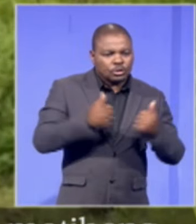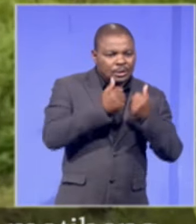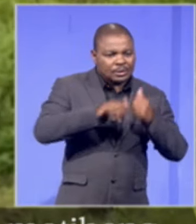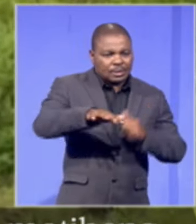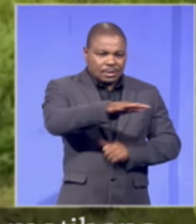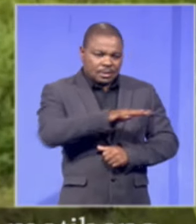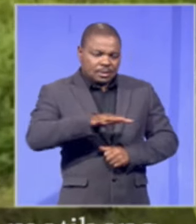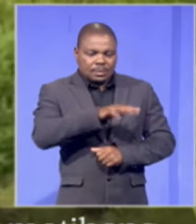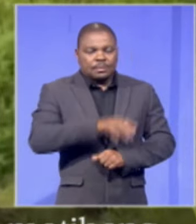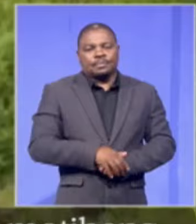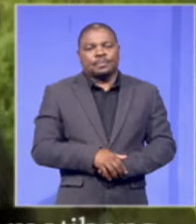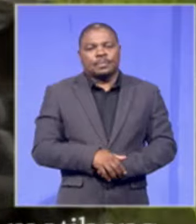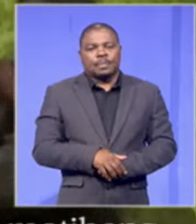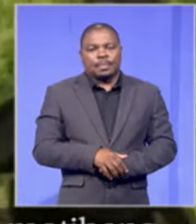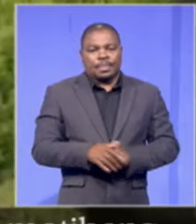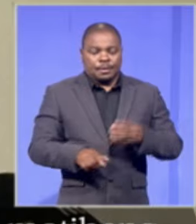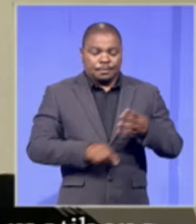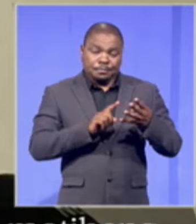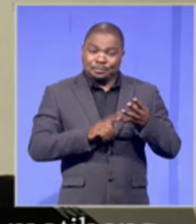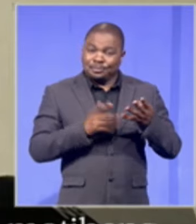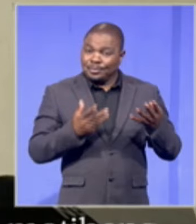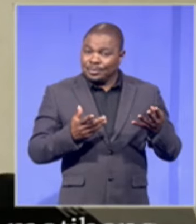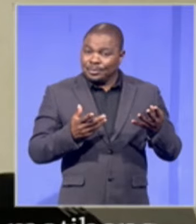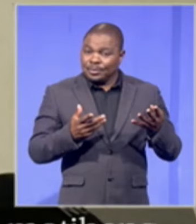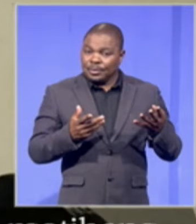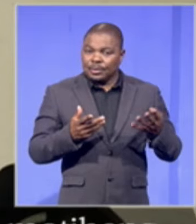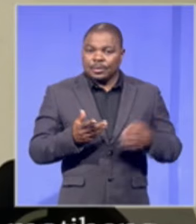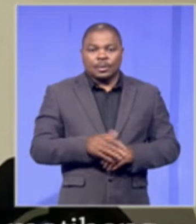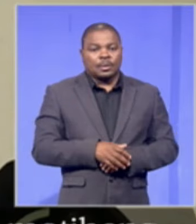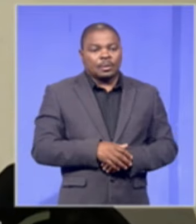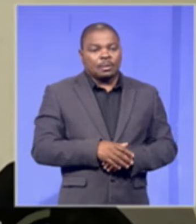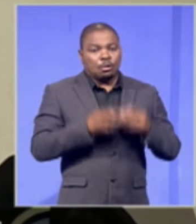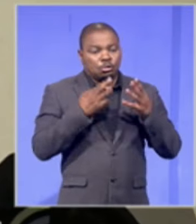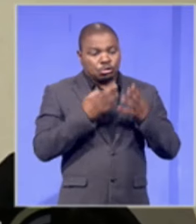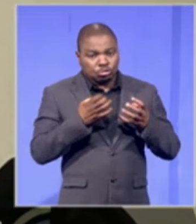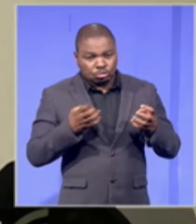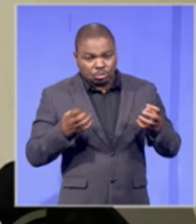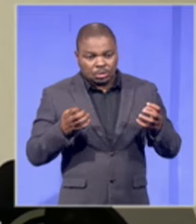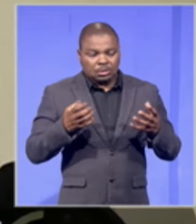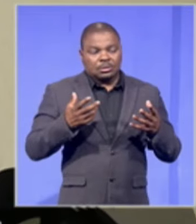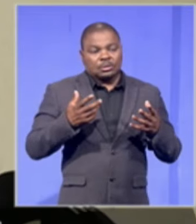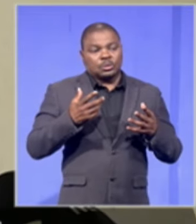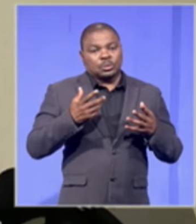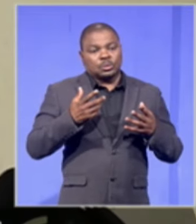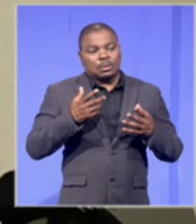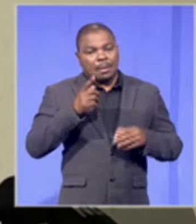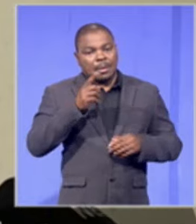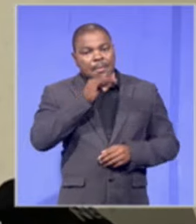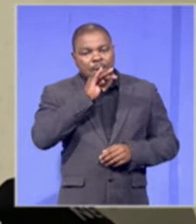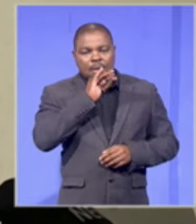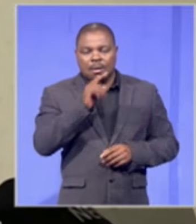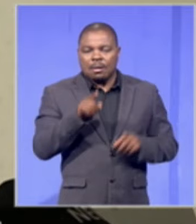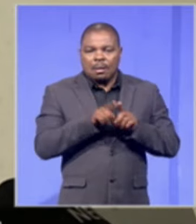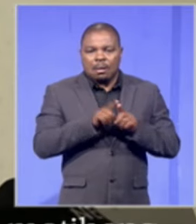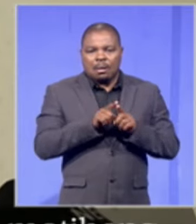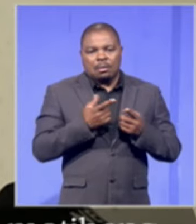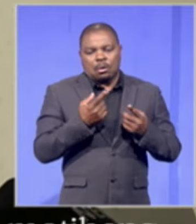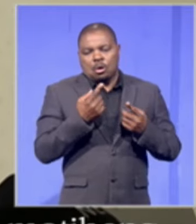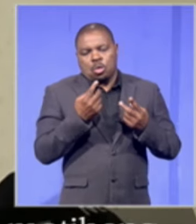situation. And of course, the kind of equipment must be in the latest